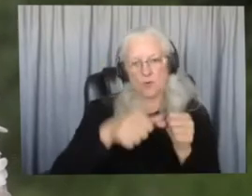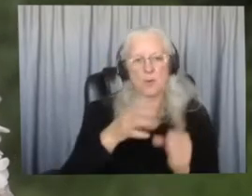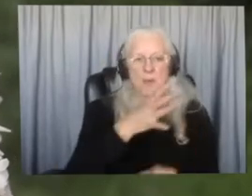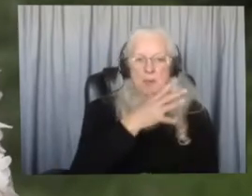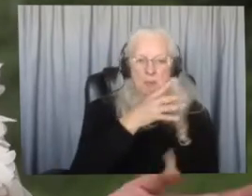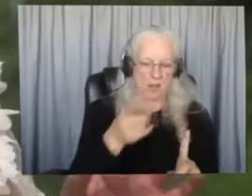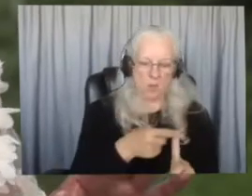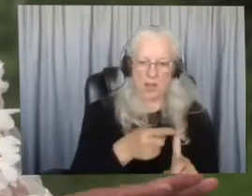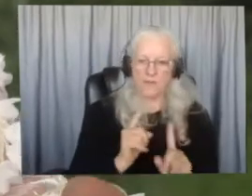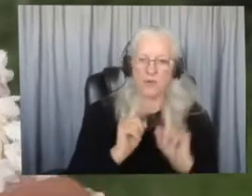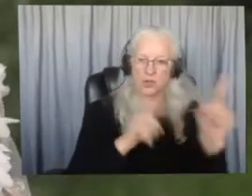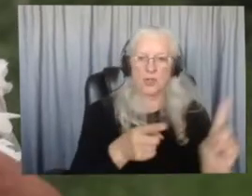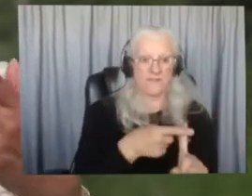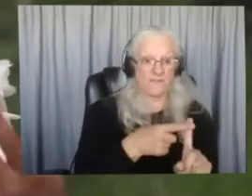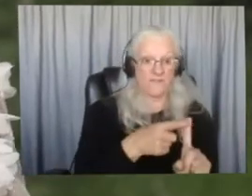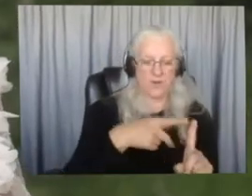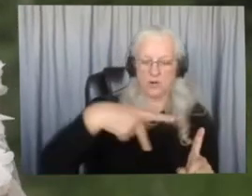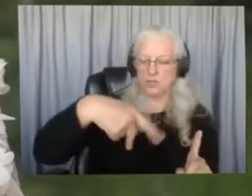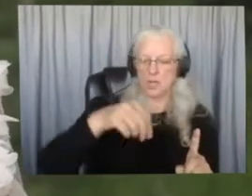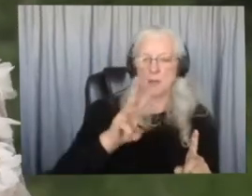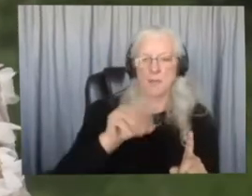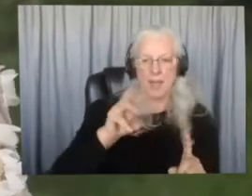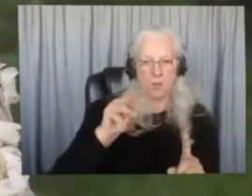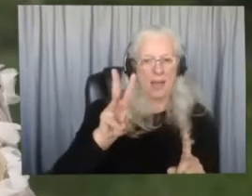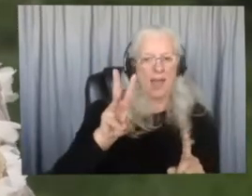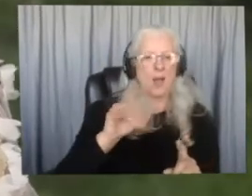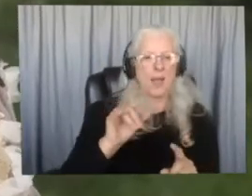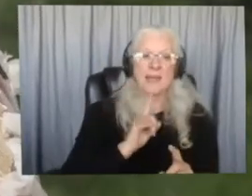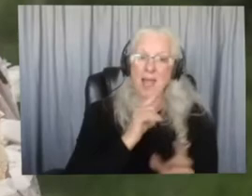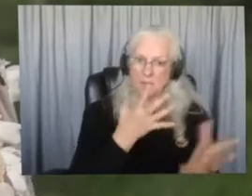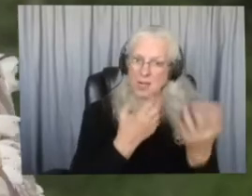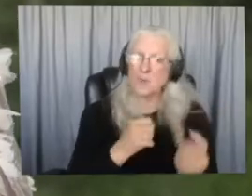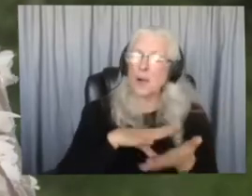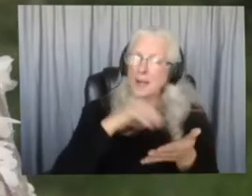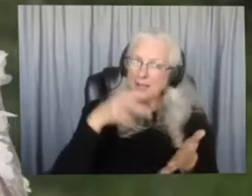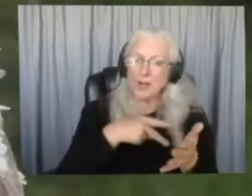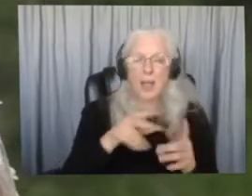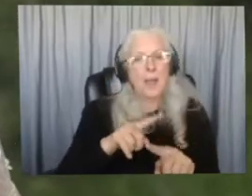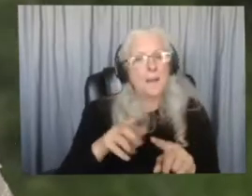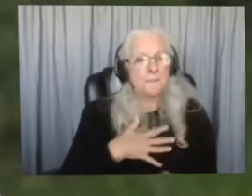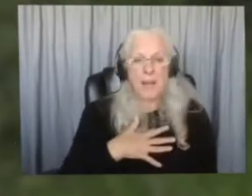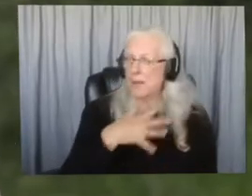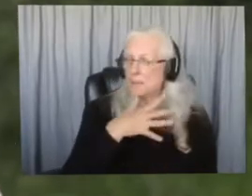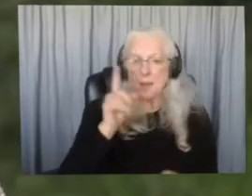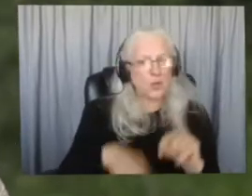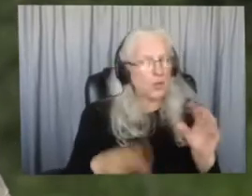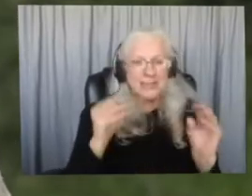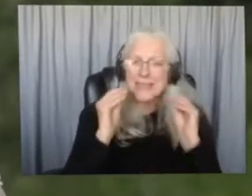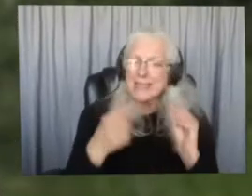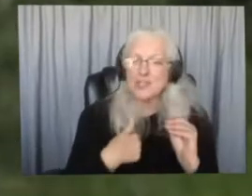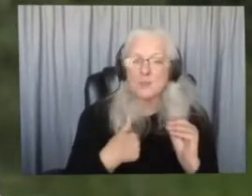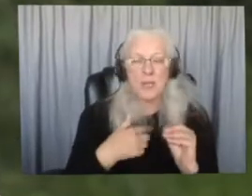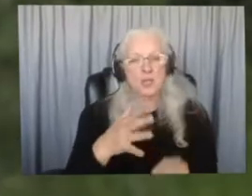Bay, Ontario, and I really wanted to learn to dance, and my mom, she wasn't able to teach me. So my mom, she said, go follow behind those